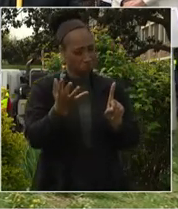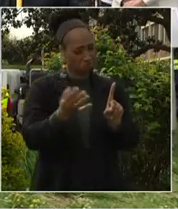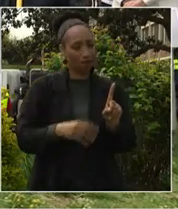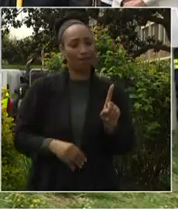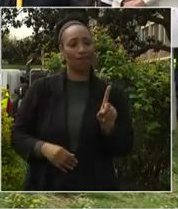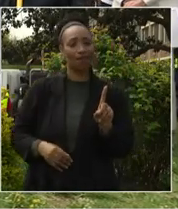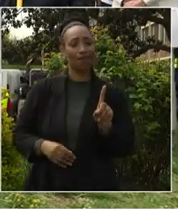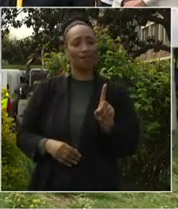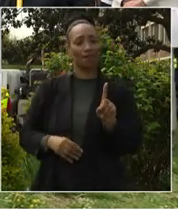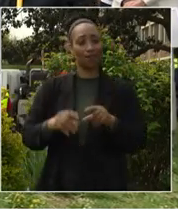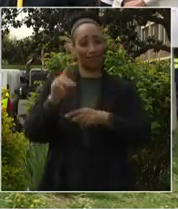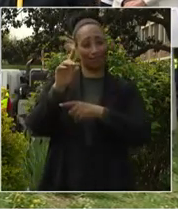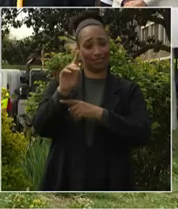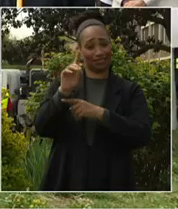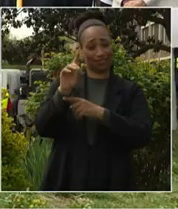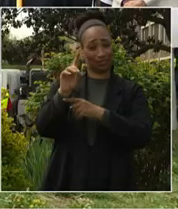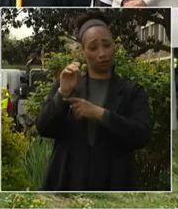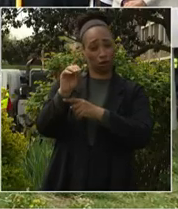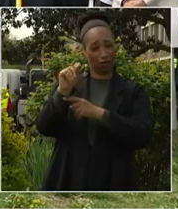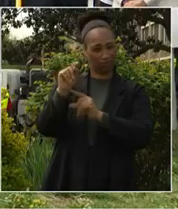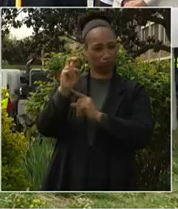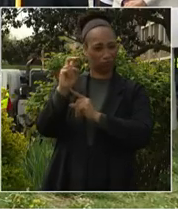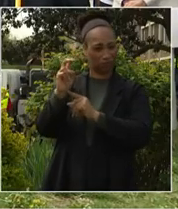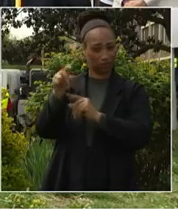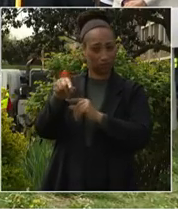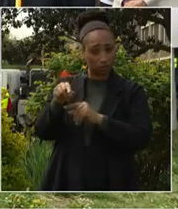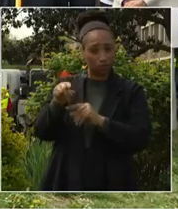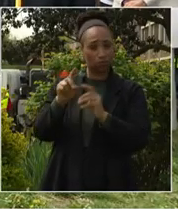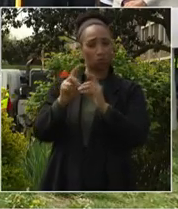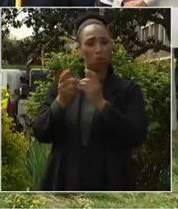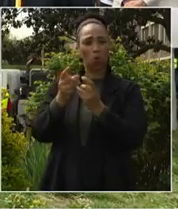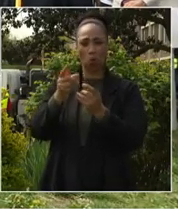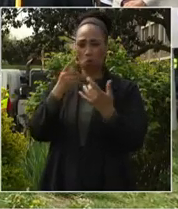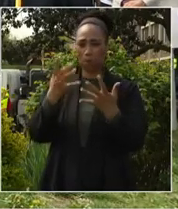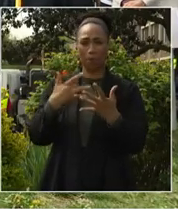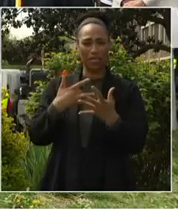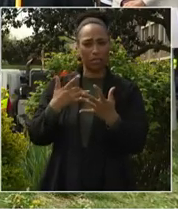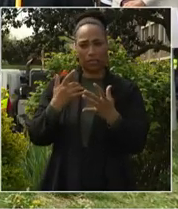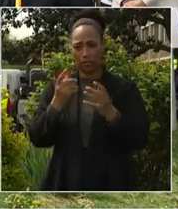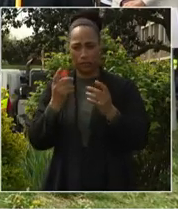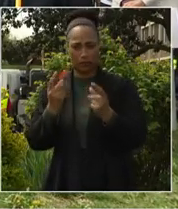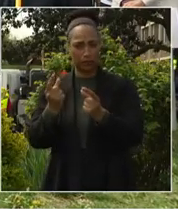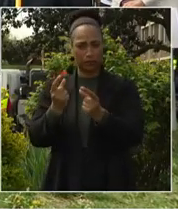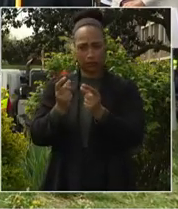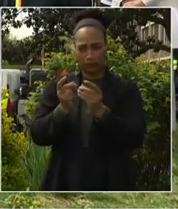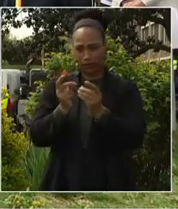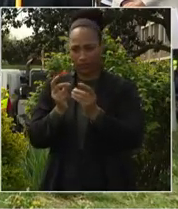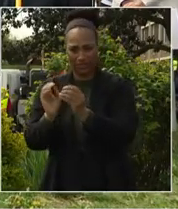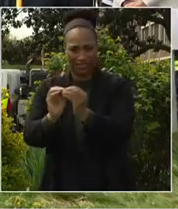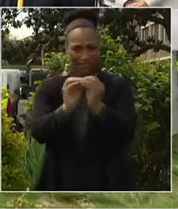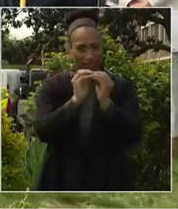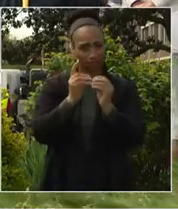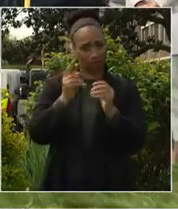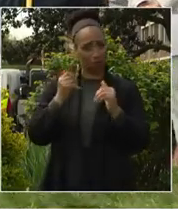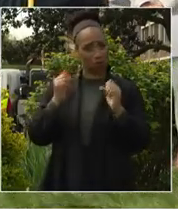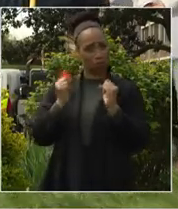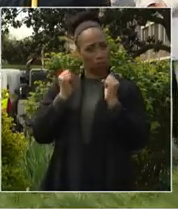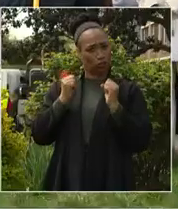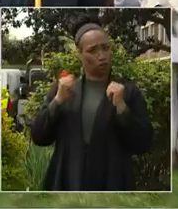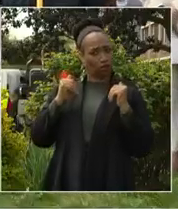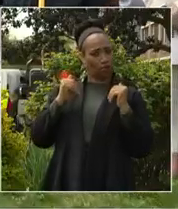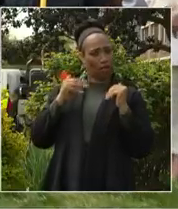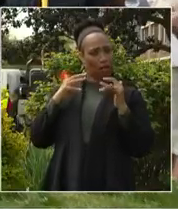work, we for the last 10 years have invested in what we call the state of good repair for our